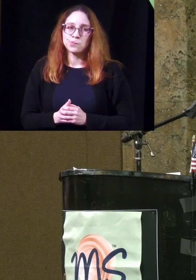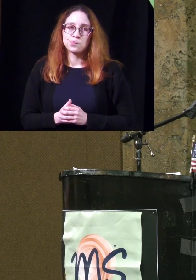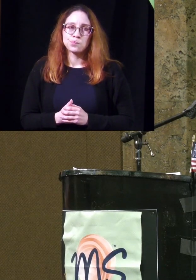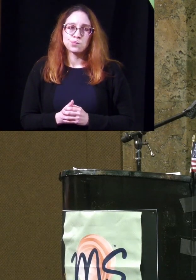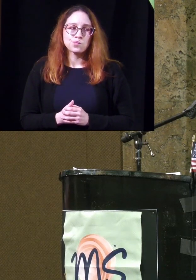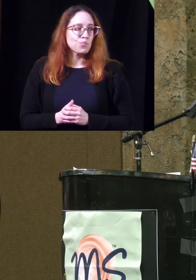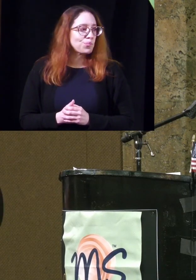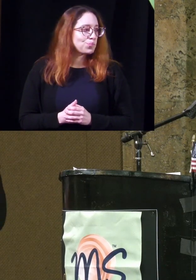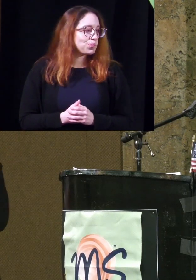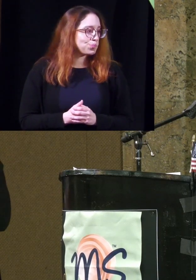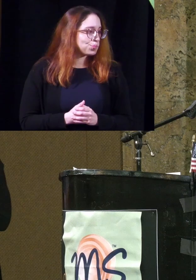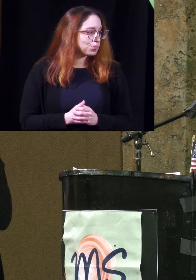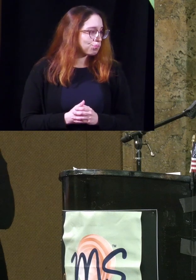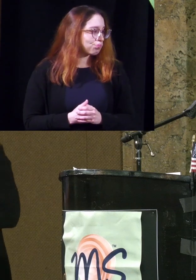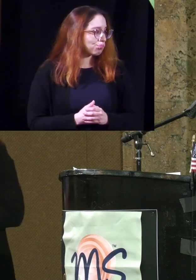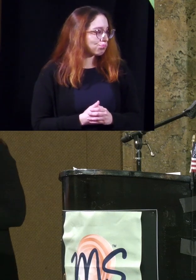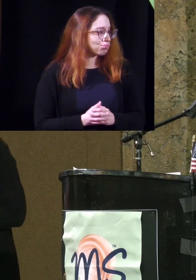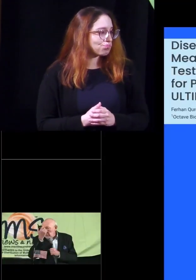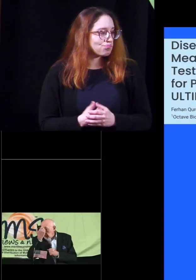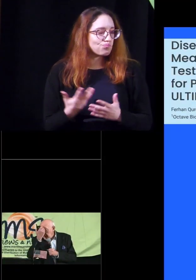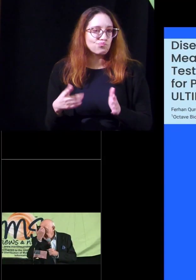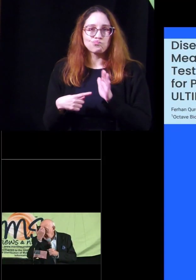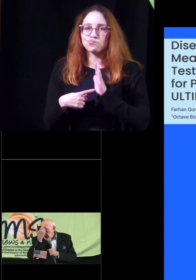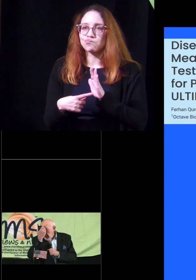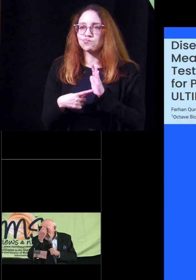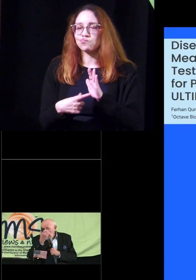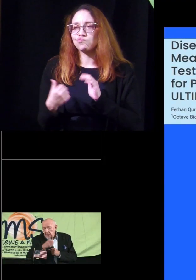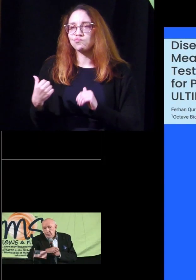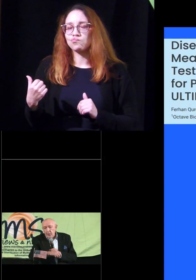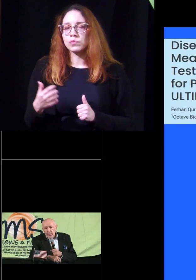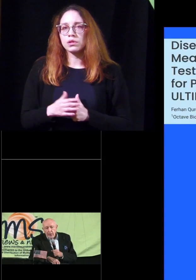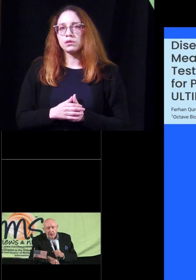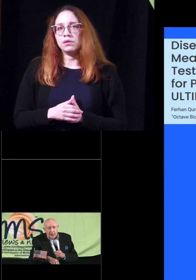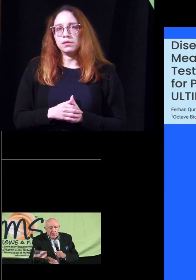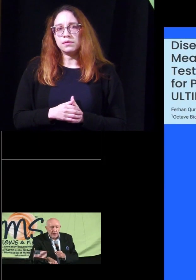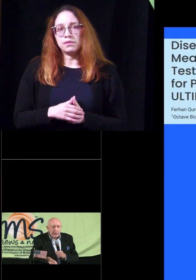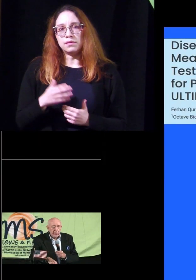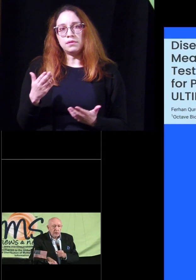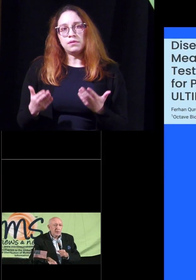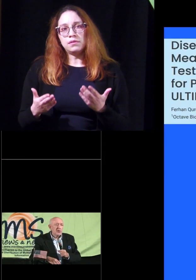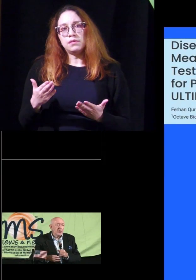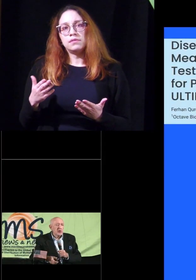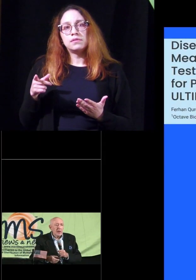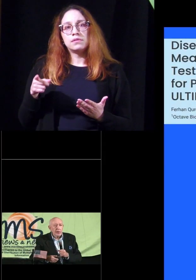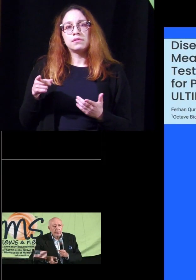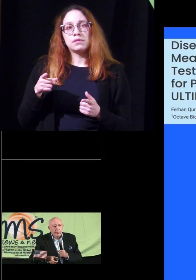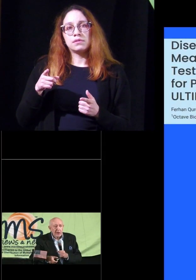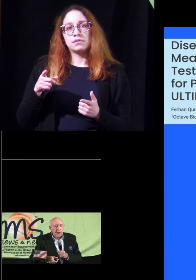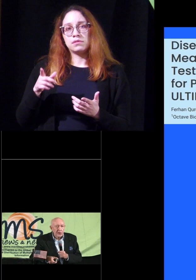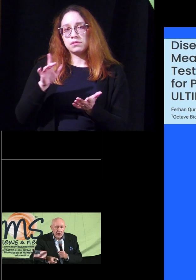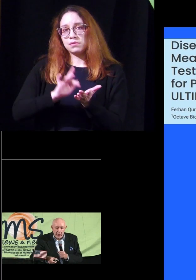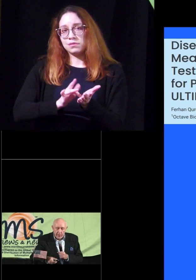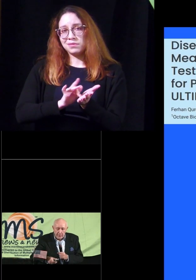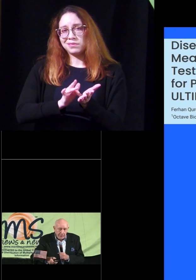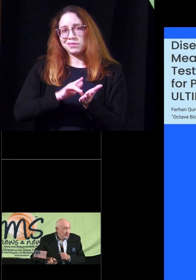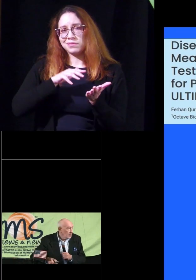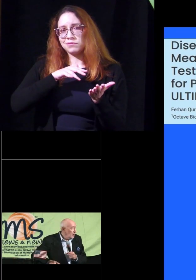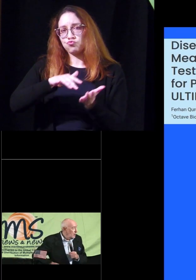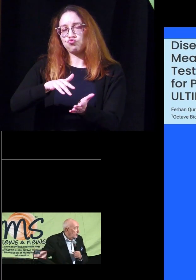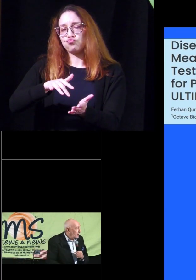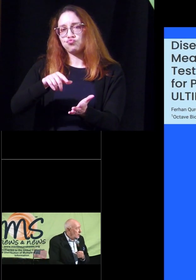Let me go to the next one. I just wanted to show you this slide, and this probably applies to every drug. This was from a drug trial with a particular